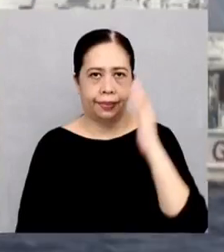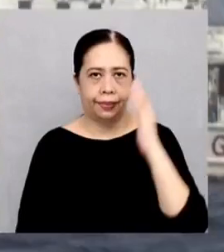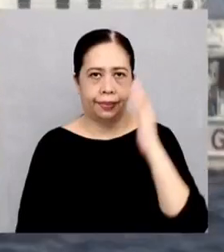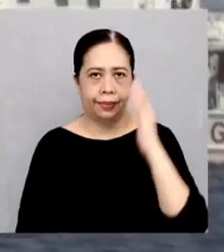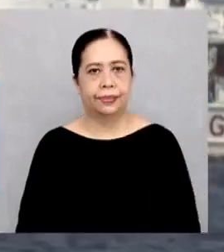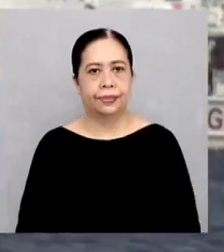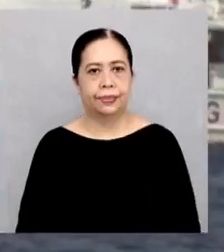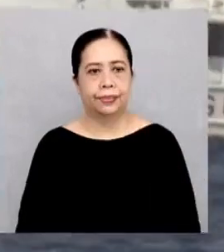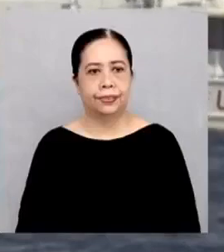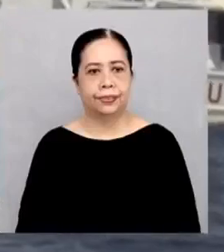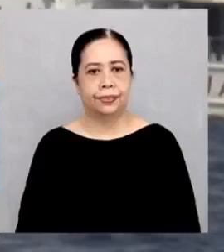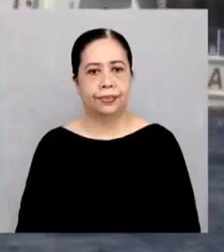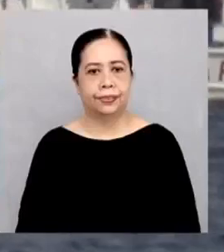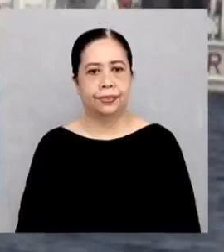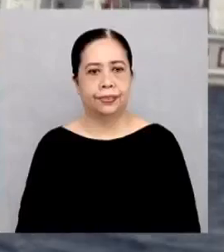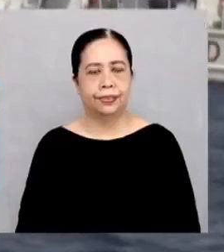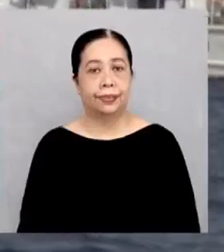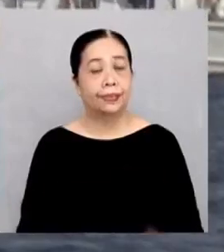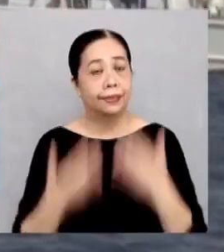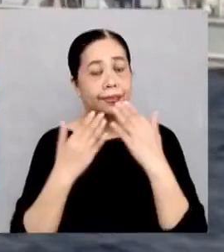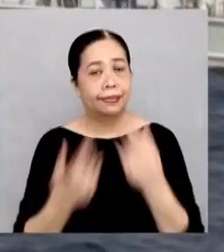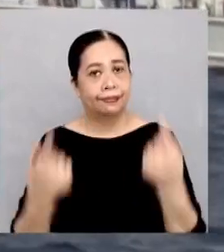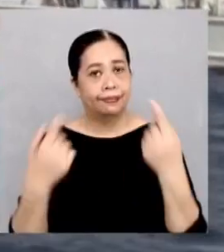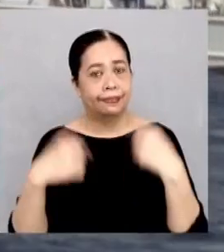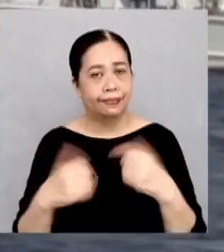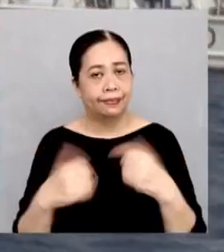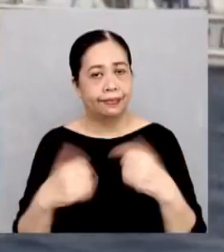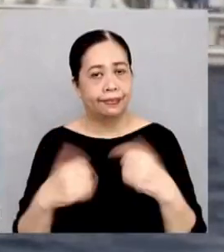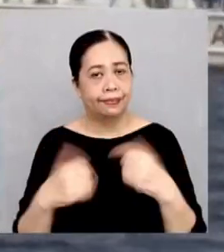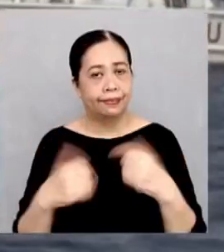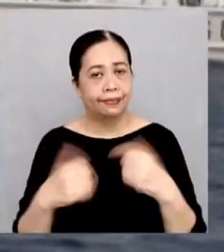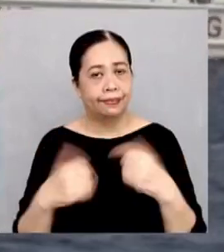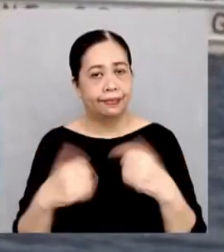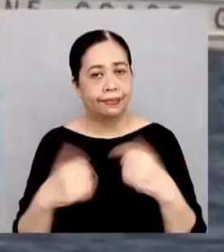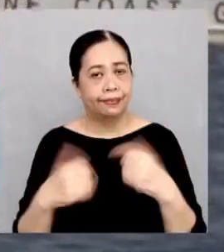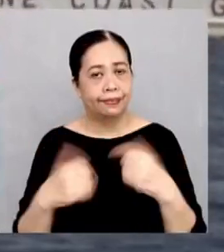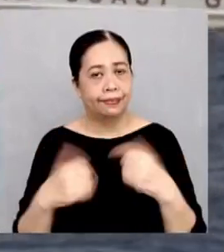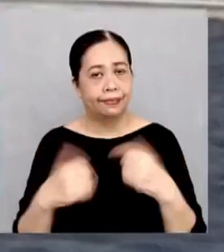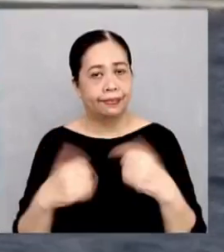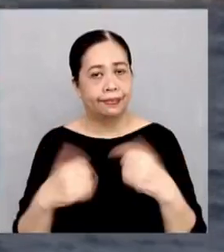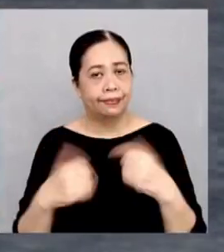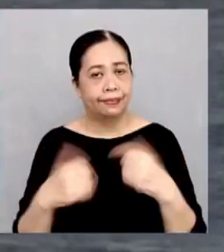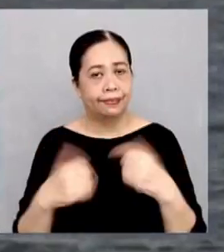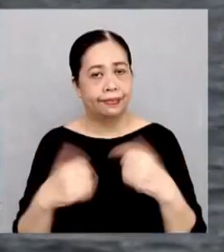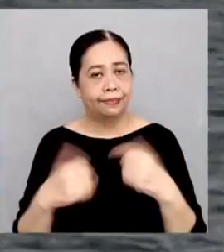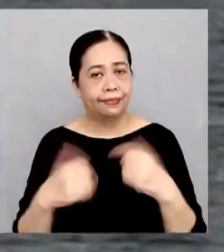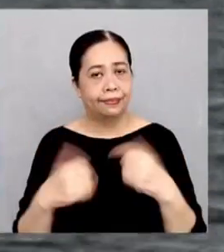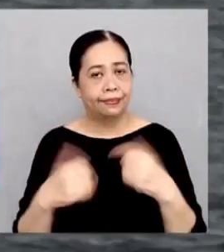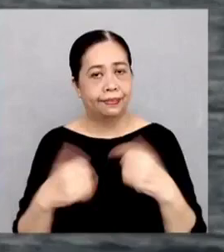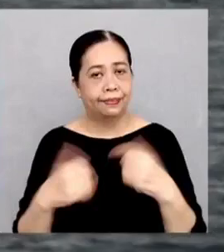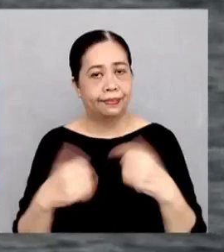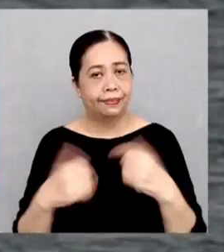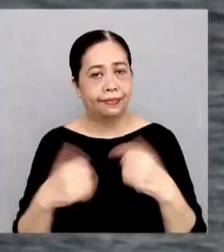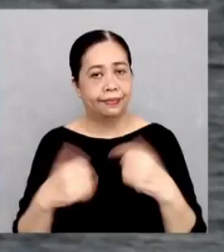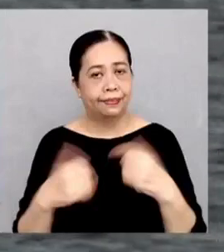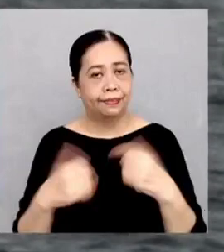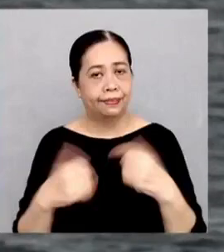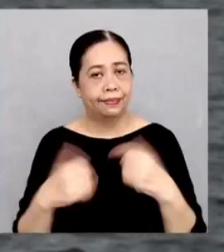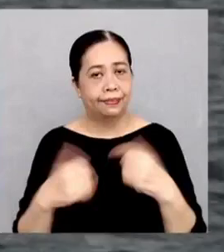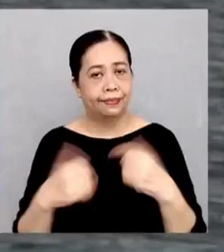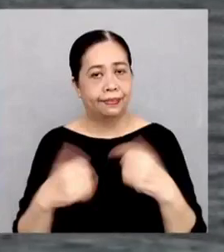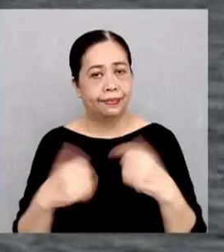latest act of aggression in the West Philippine Sea. See, on Monday, a Chinese Coast Guard ship cut off a Philippine patrol vessel